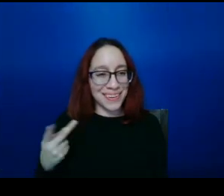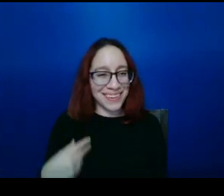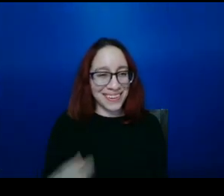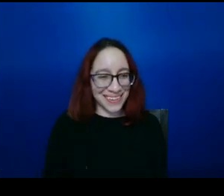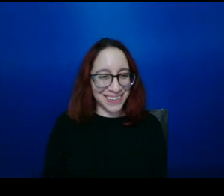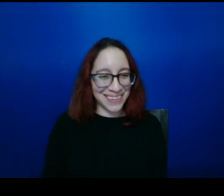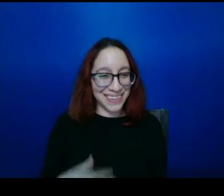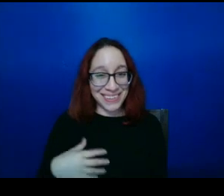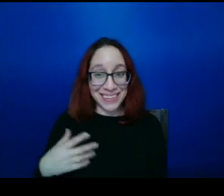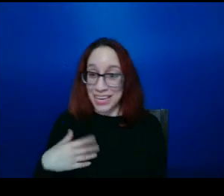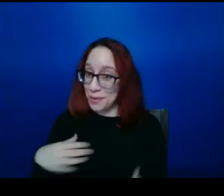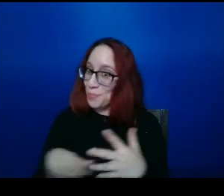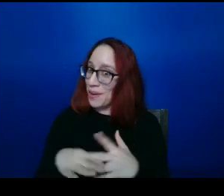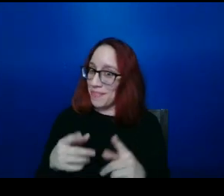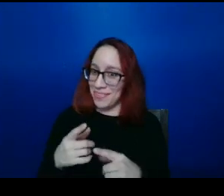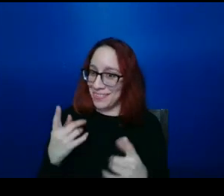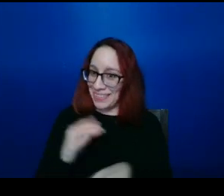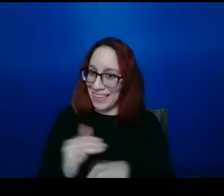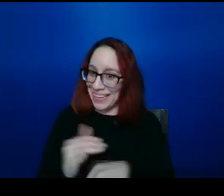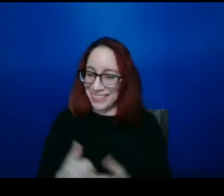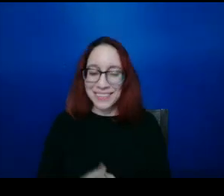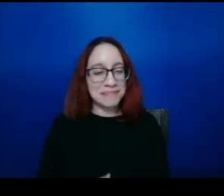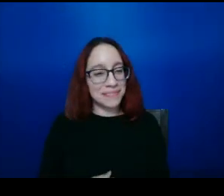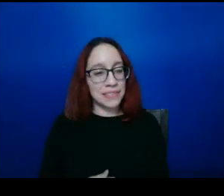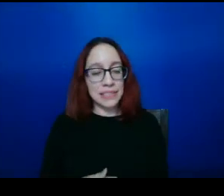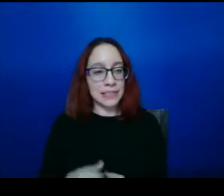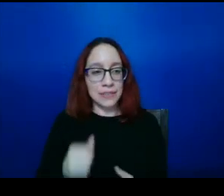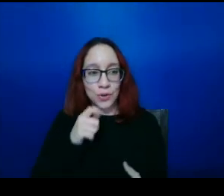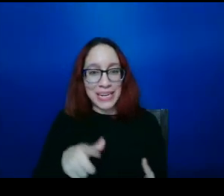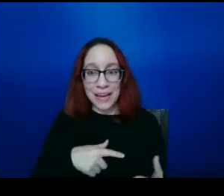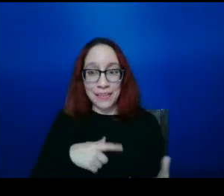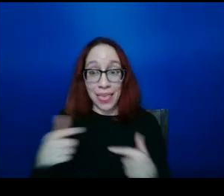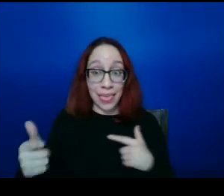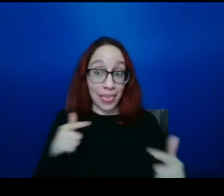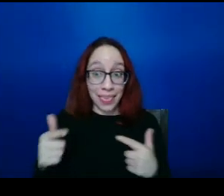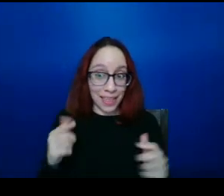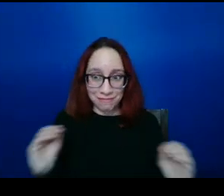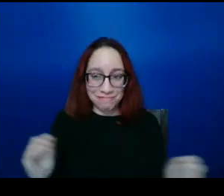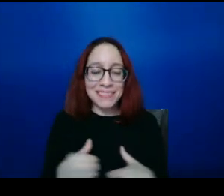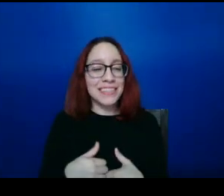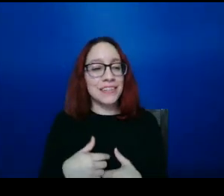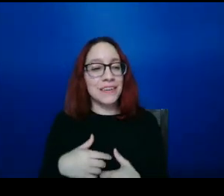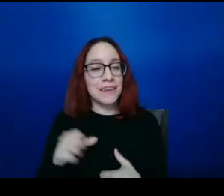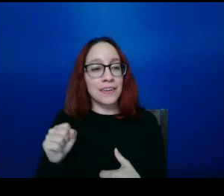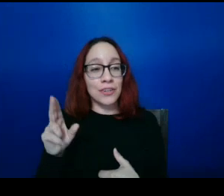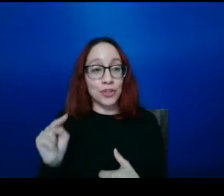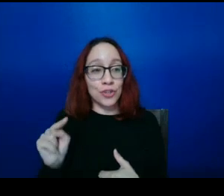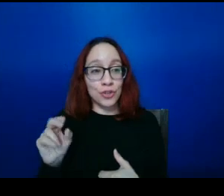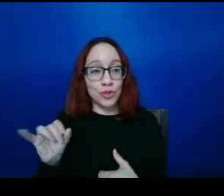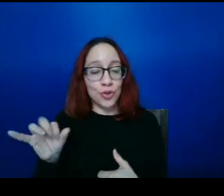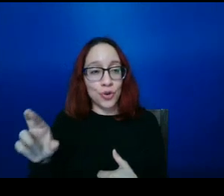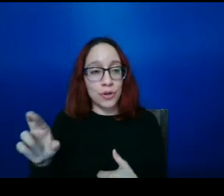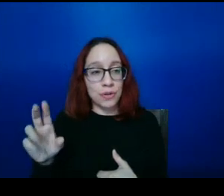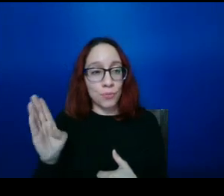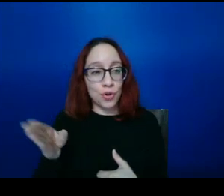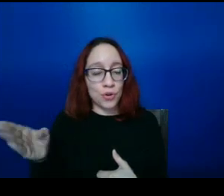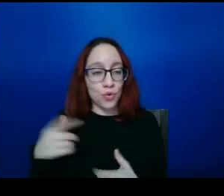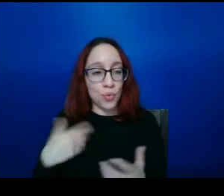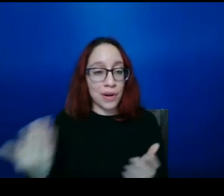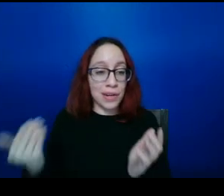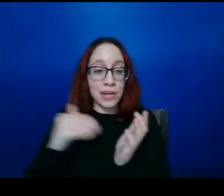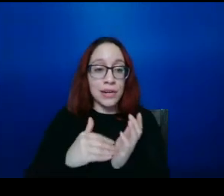you got a break tonight. We didn't even have to tag team up here. Susan Oyer, Boynton Beach. Once again,